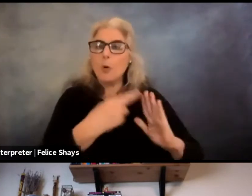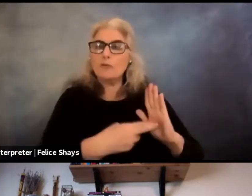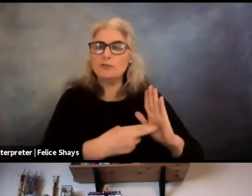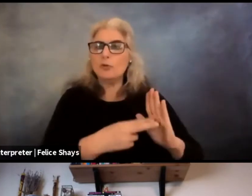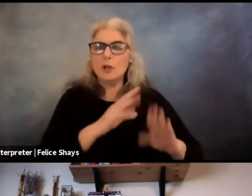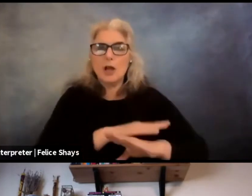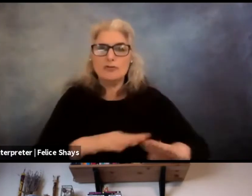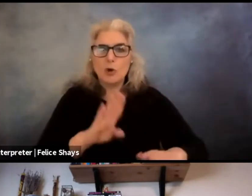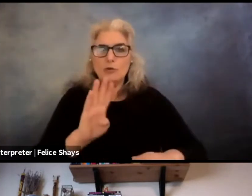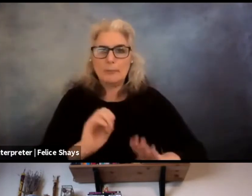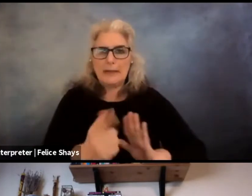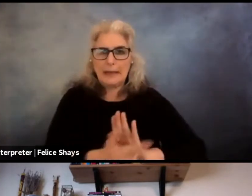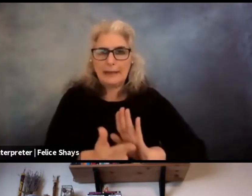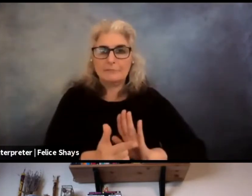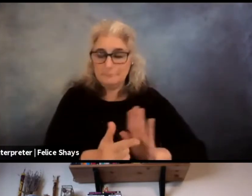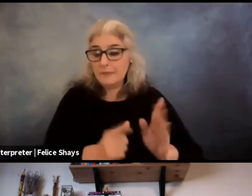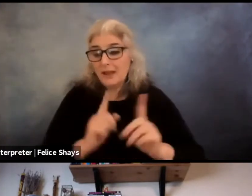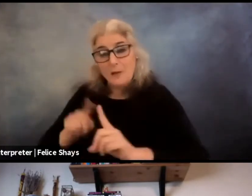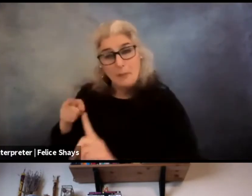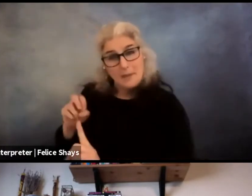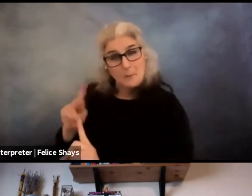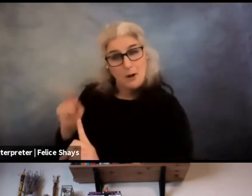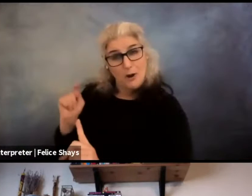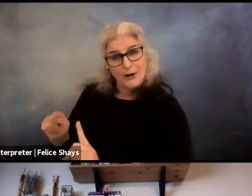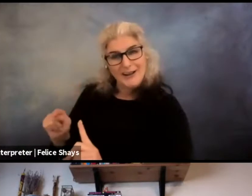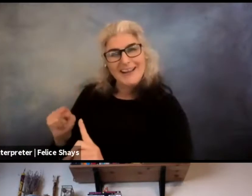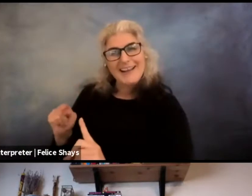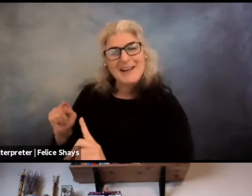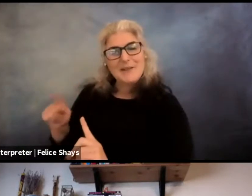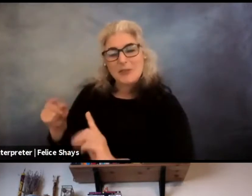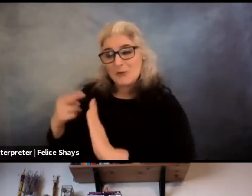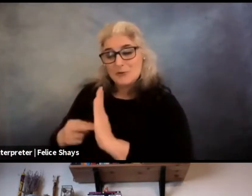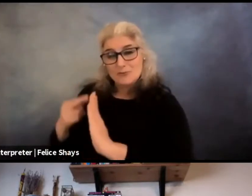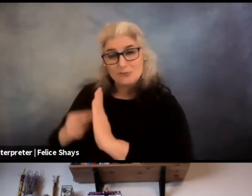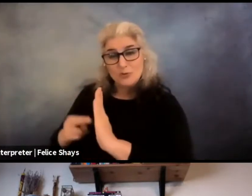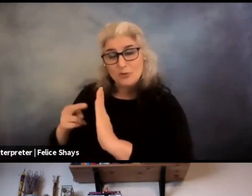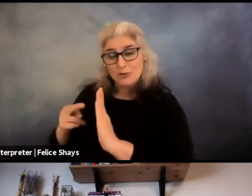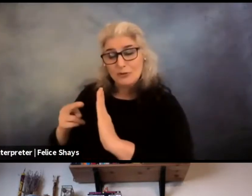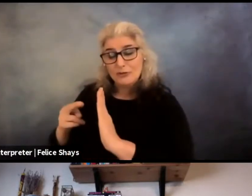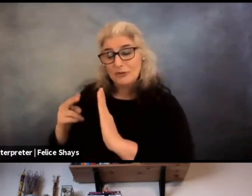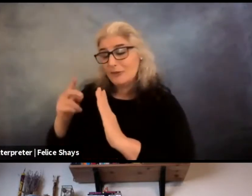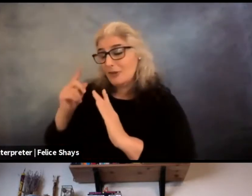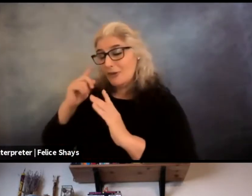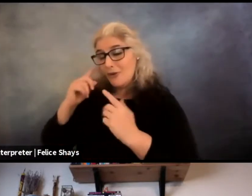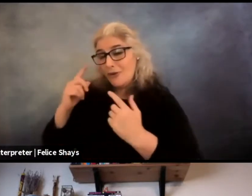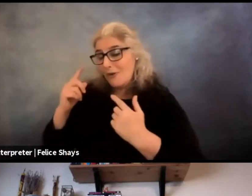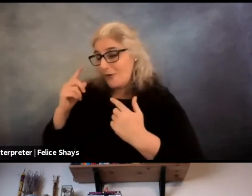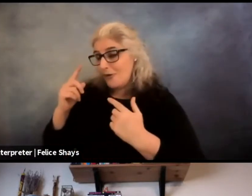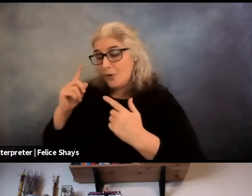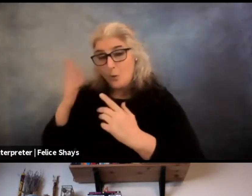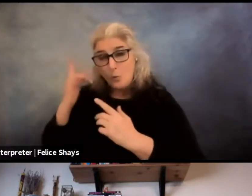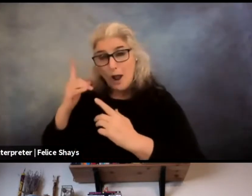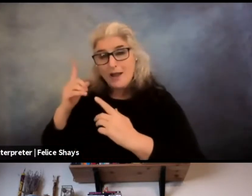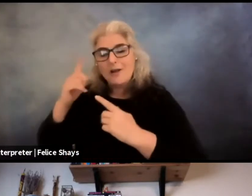is, the way I read it, is these rules are designed so that we, there's a we versus a me